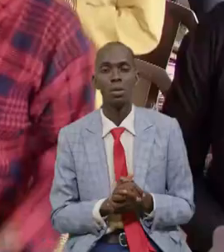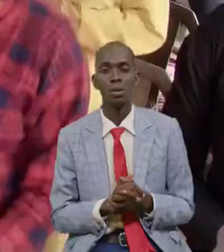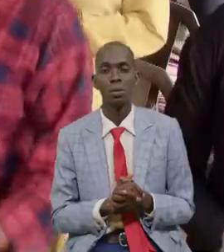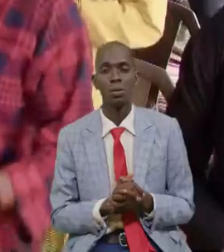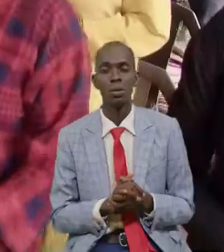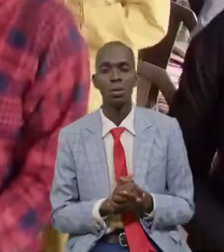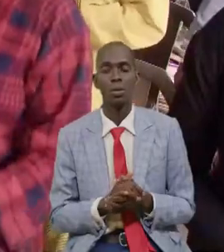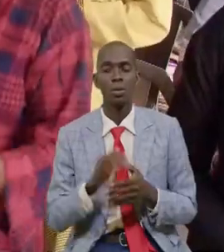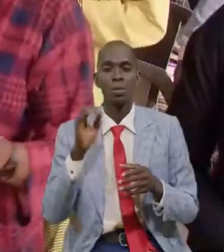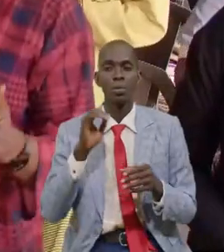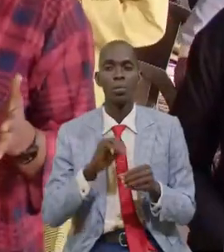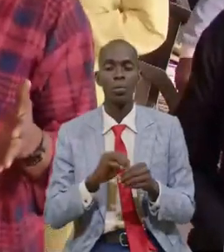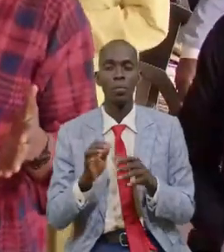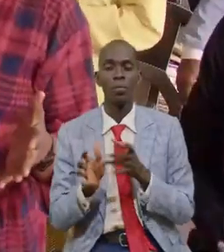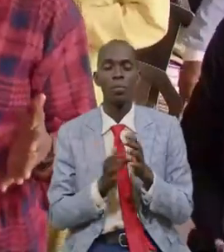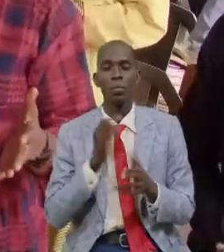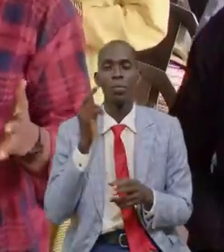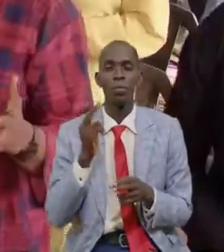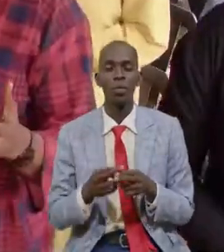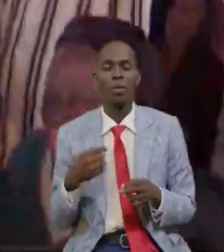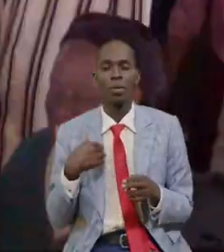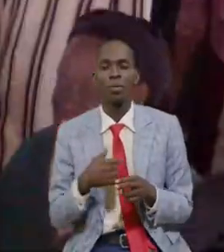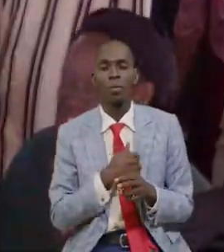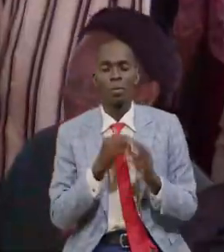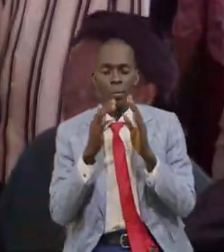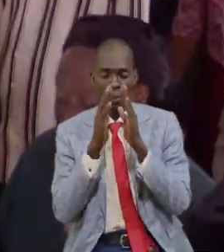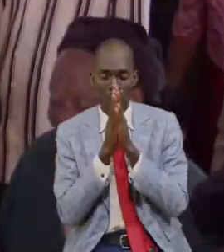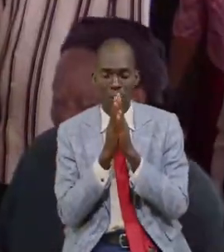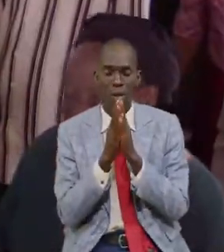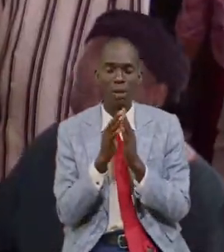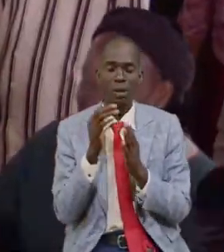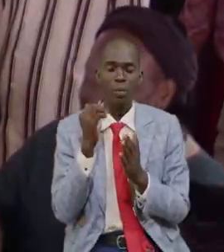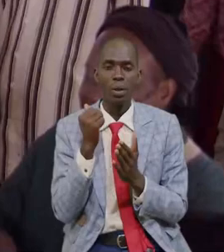In Jesus' name we pray.